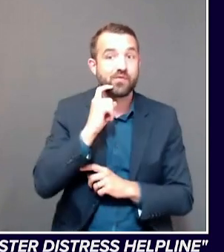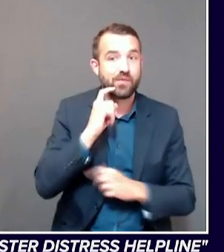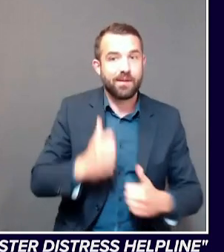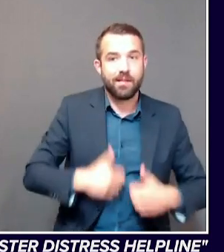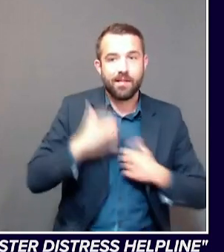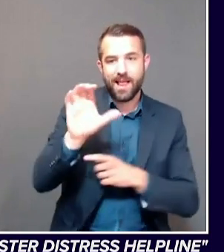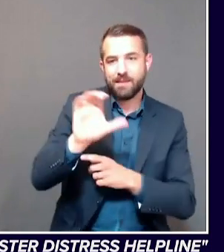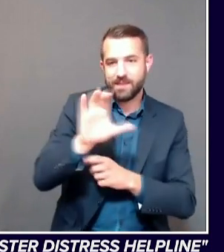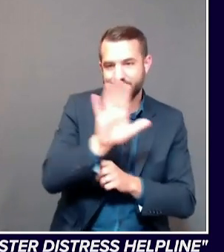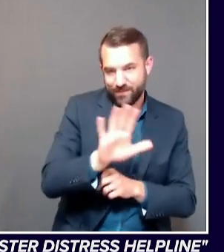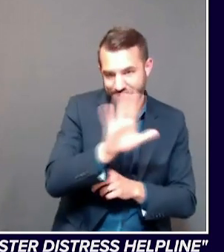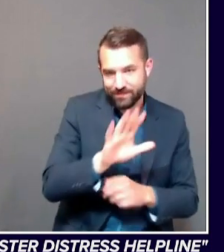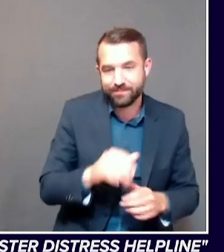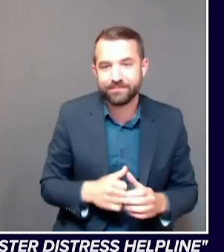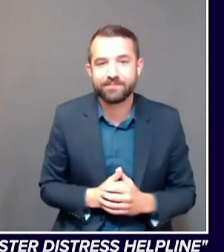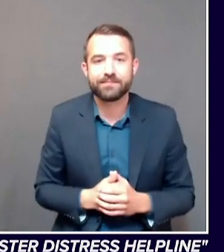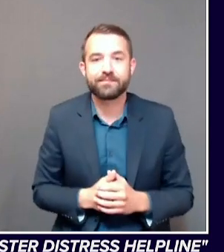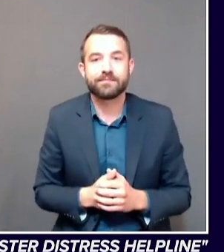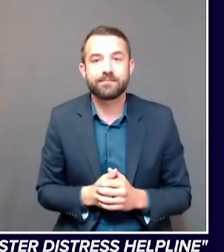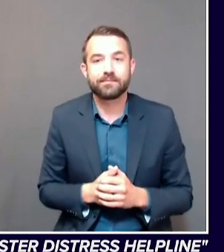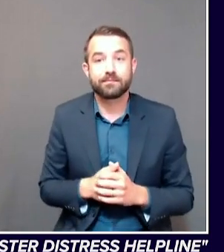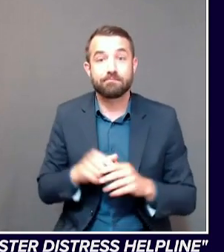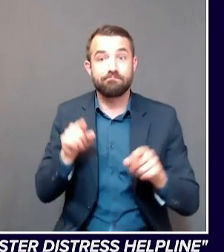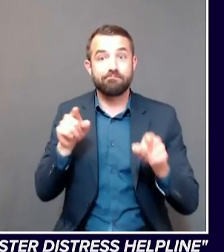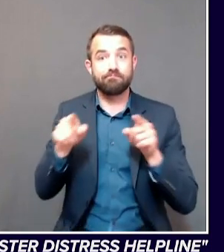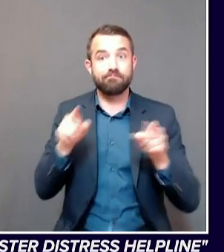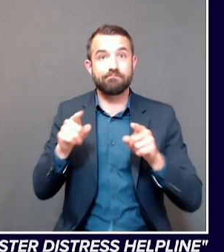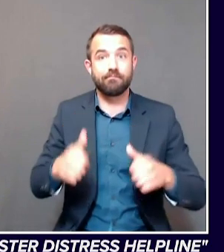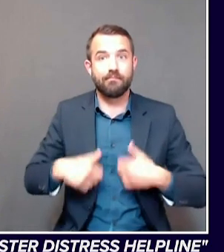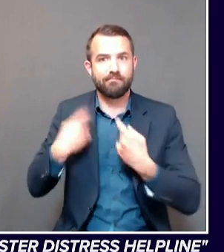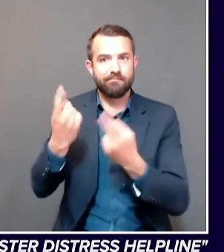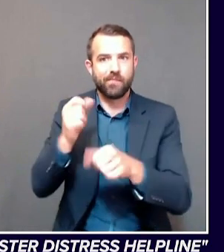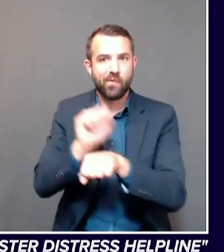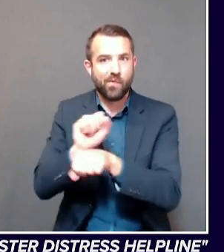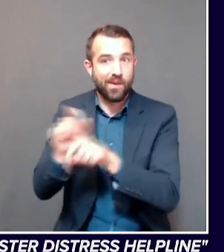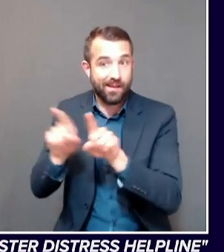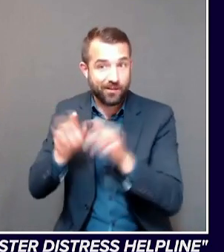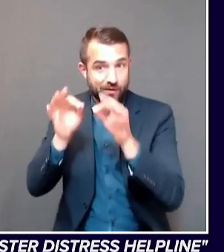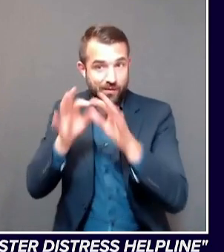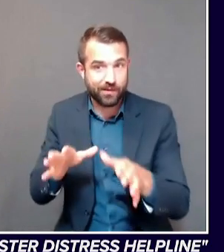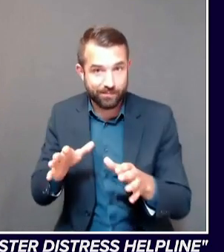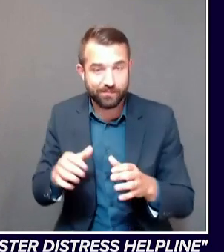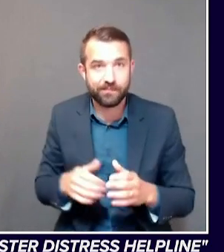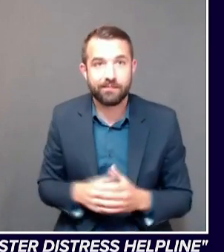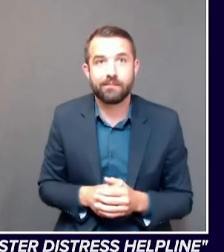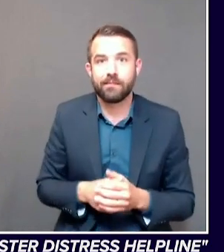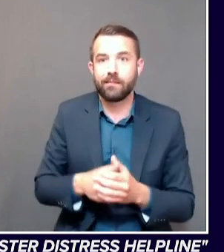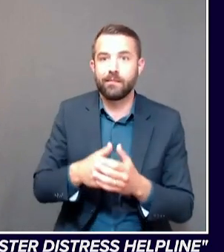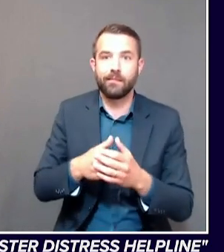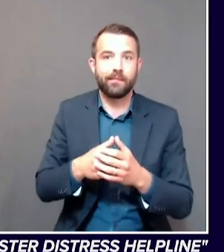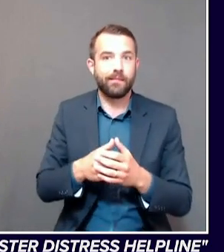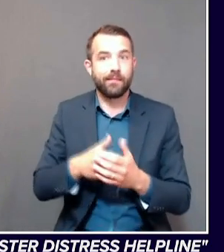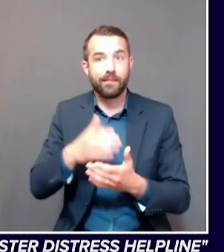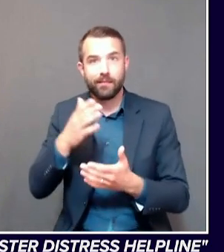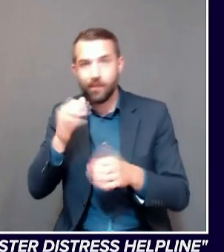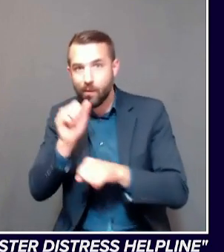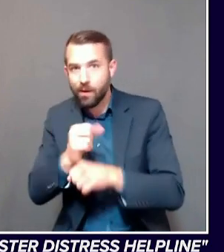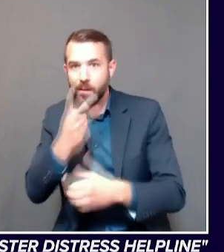been working as professional interpreters for years and have experience working both in the public as well as the private